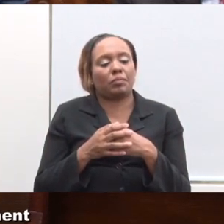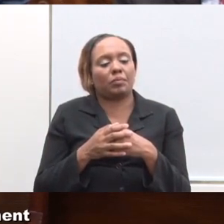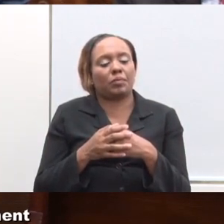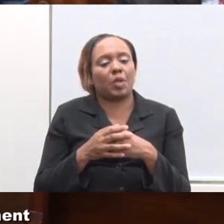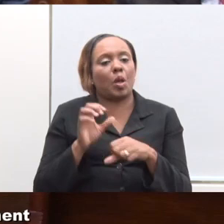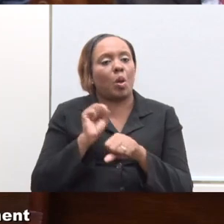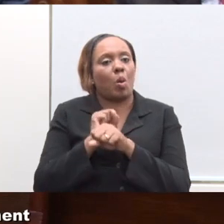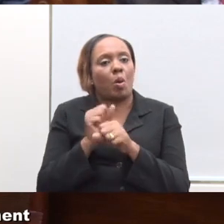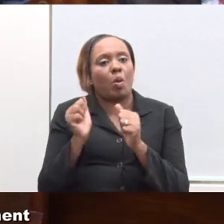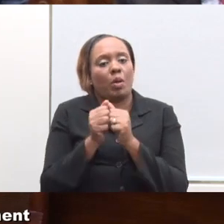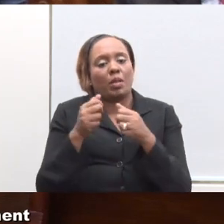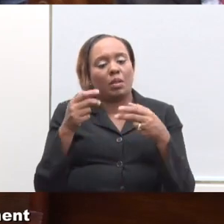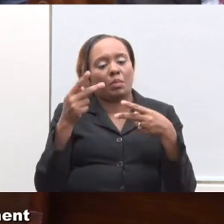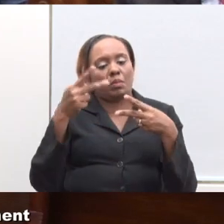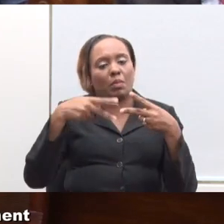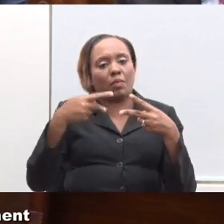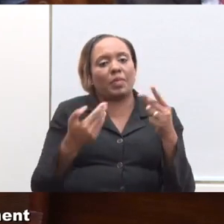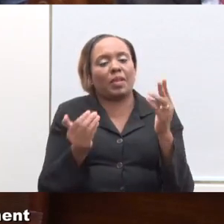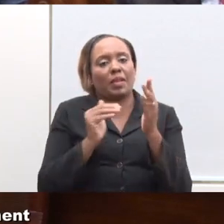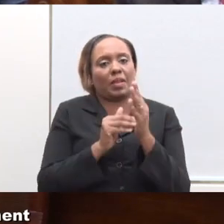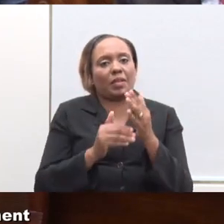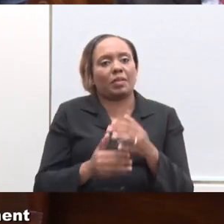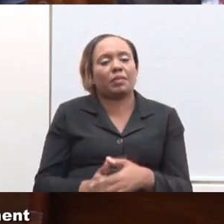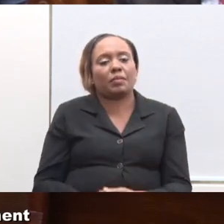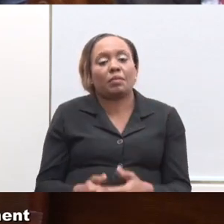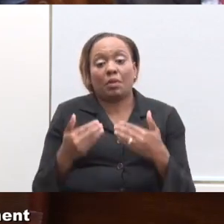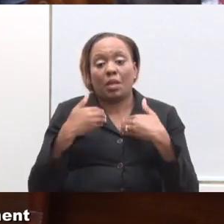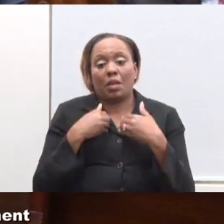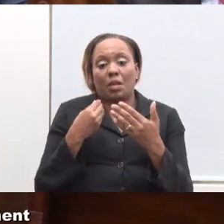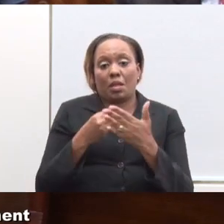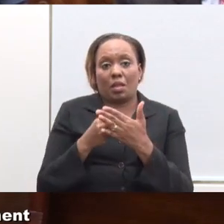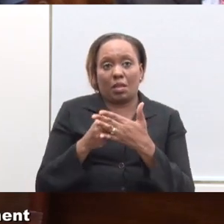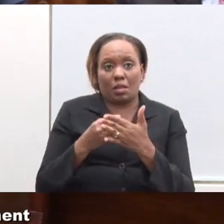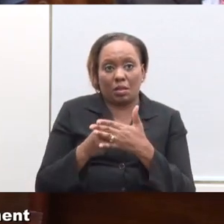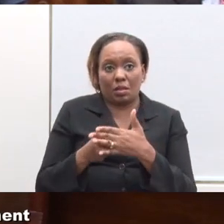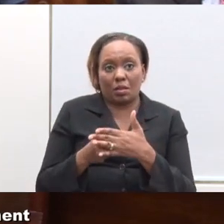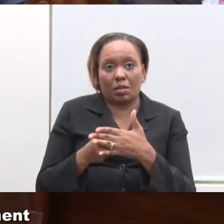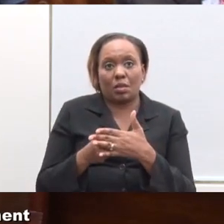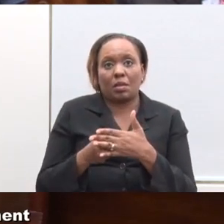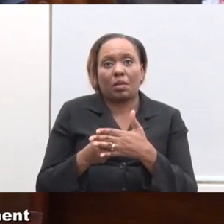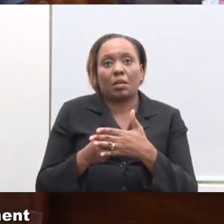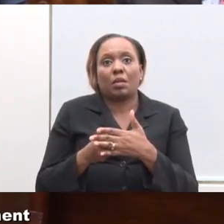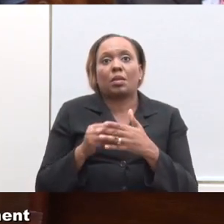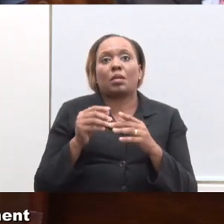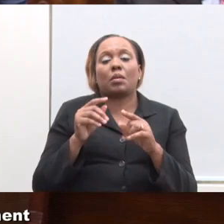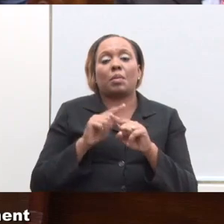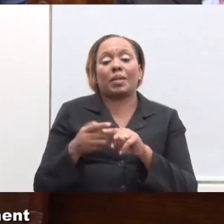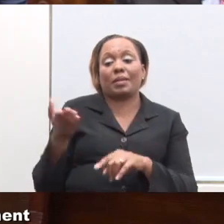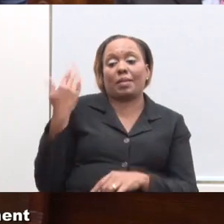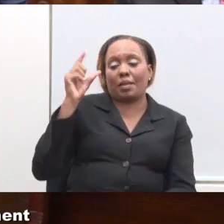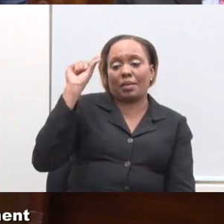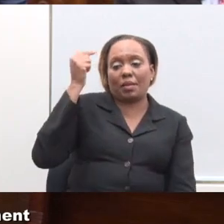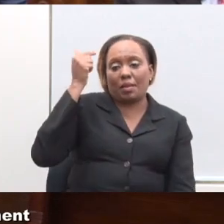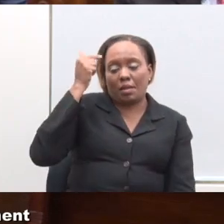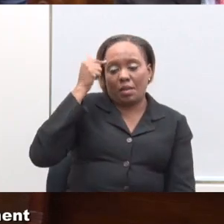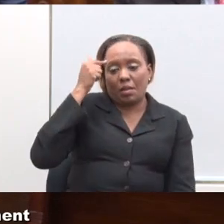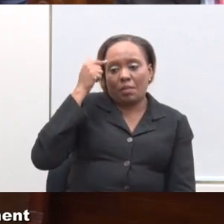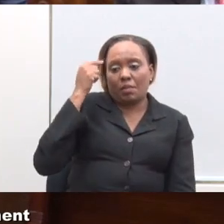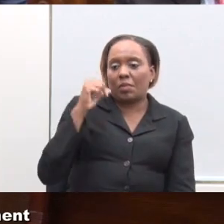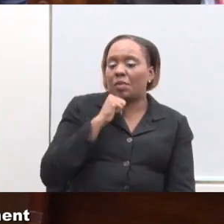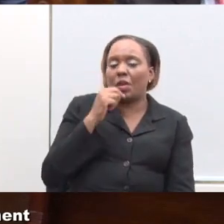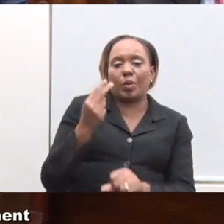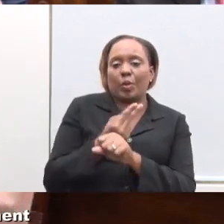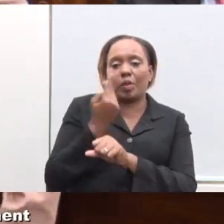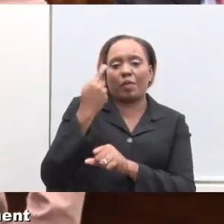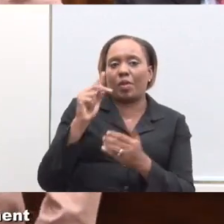in, but the monies were diverted by the last government to do normal spending rather than to use them for the projects